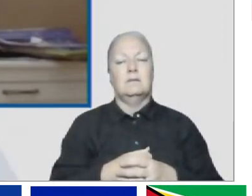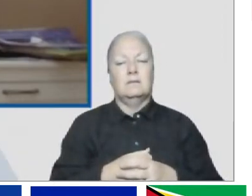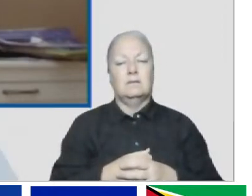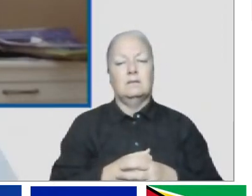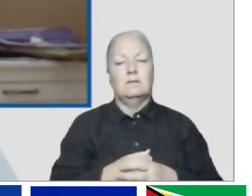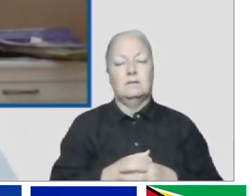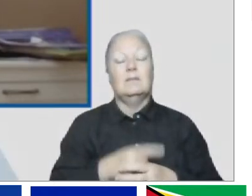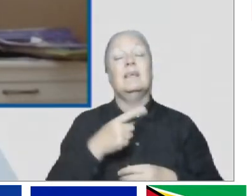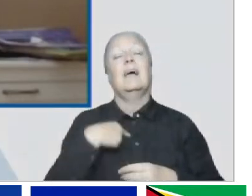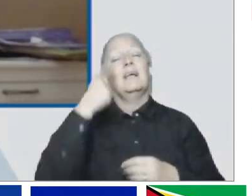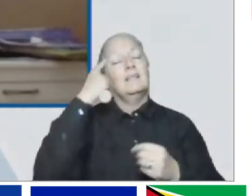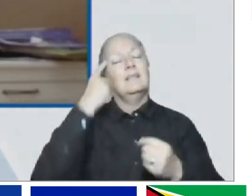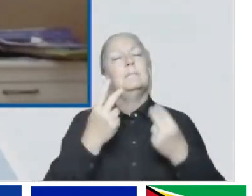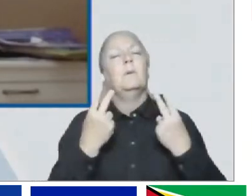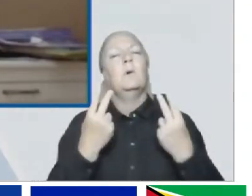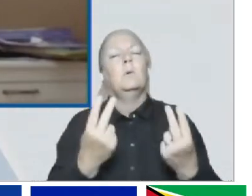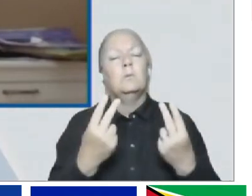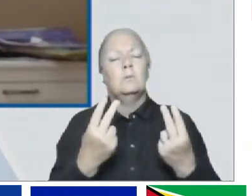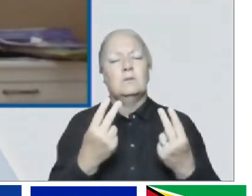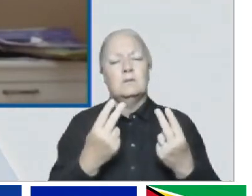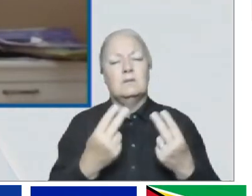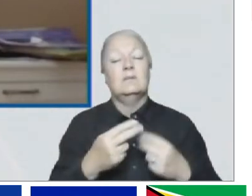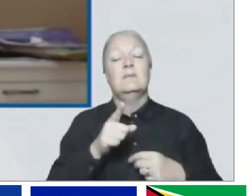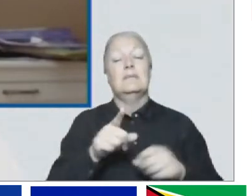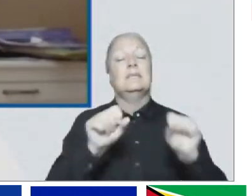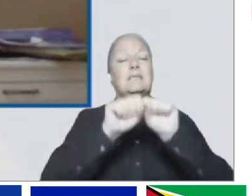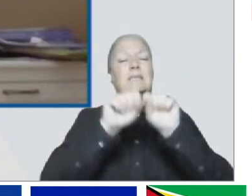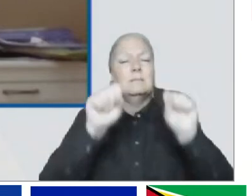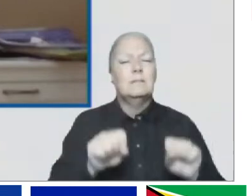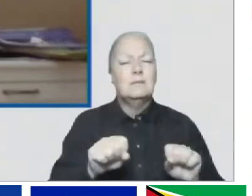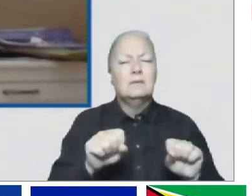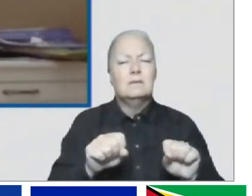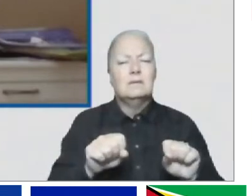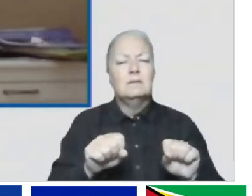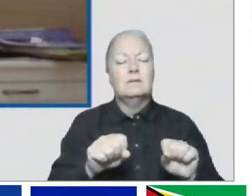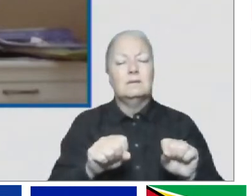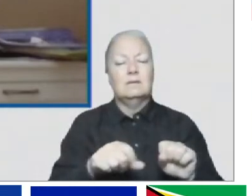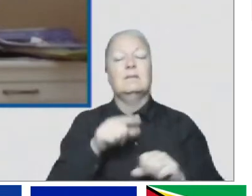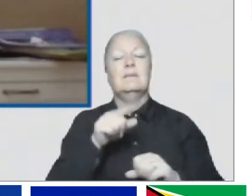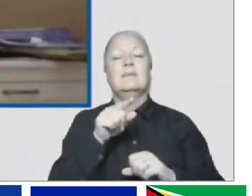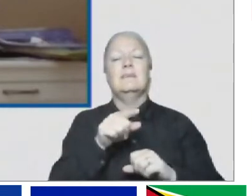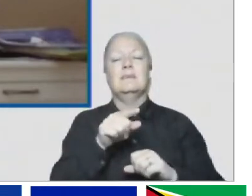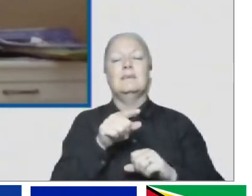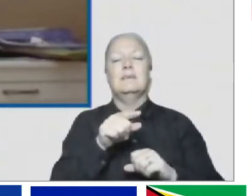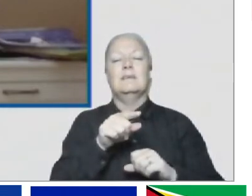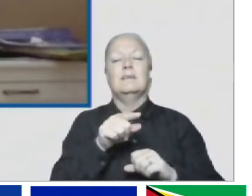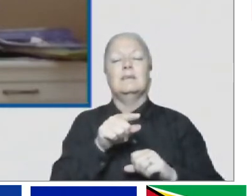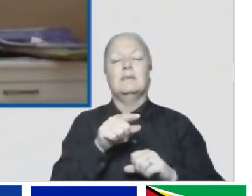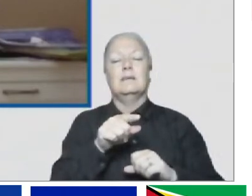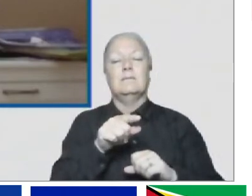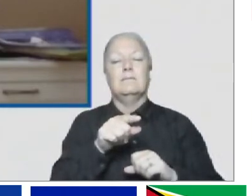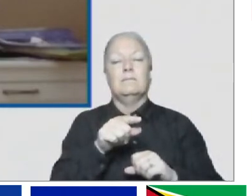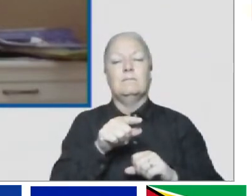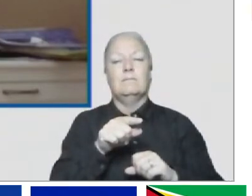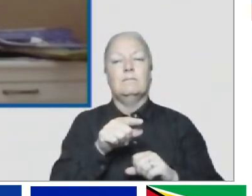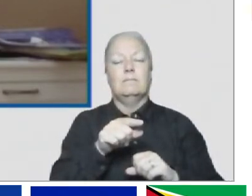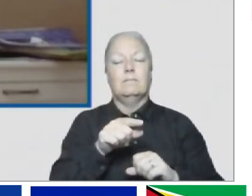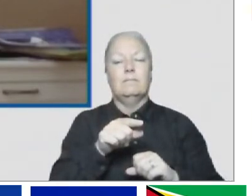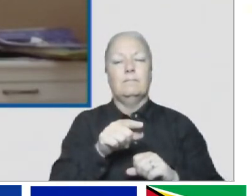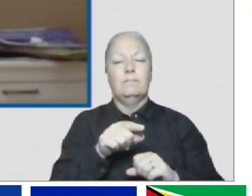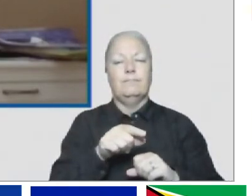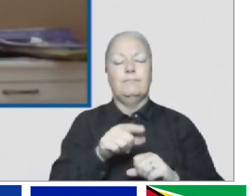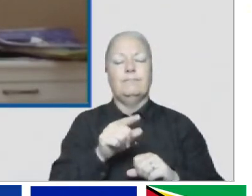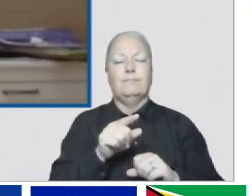the systemic relationship also resulted in bringing it a multi-hazard linked processes. So there are